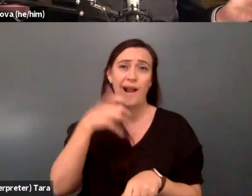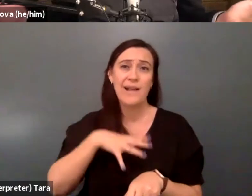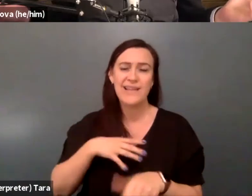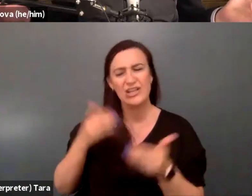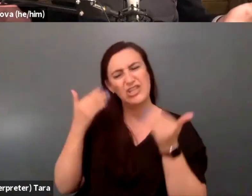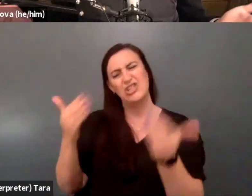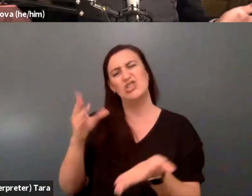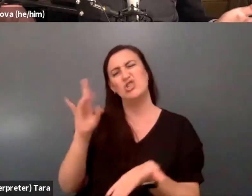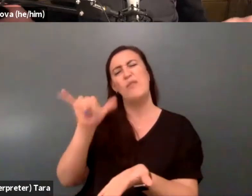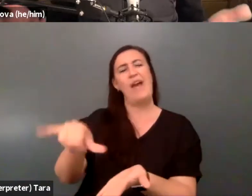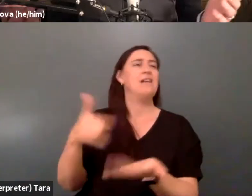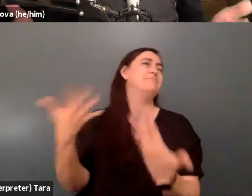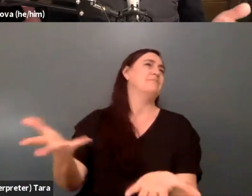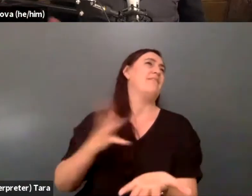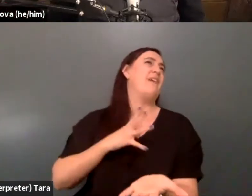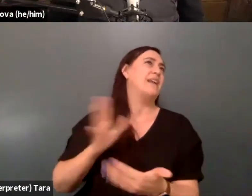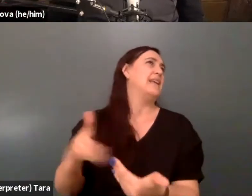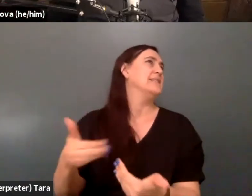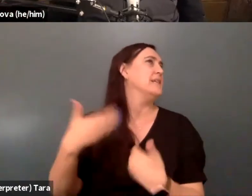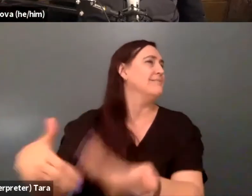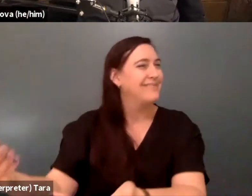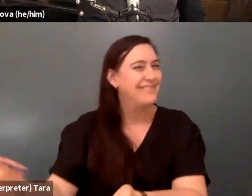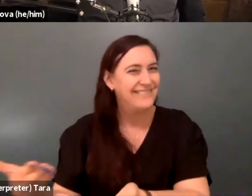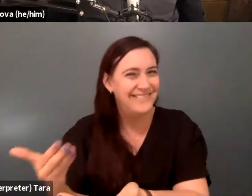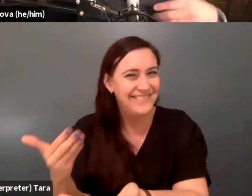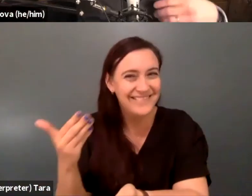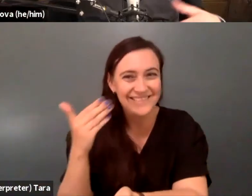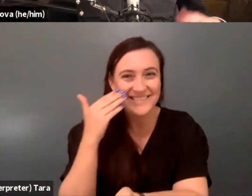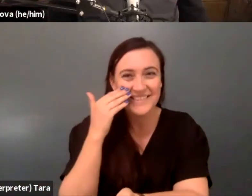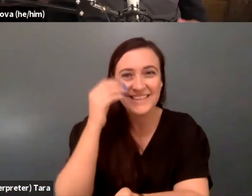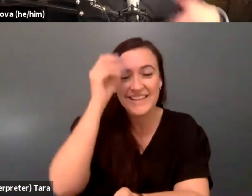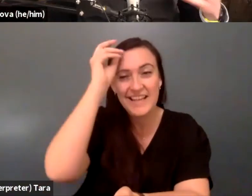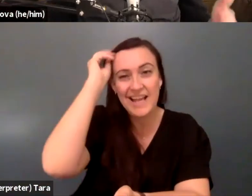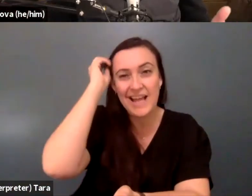do that thing. But all right. So it's yeah.